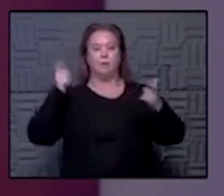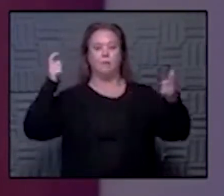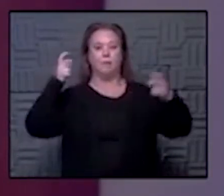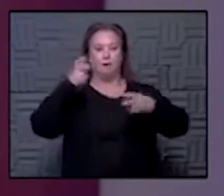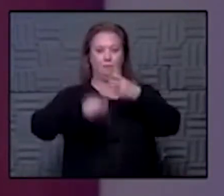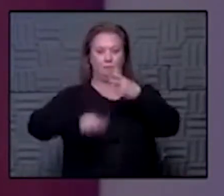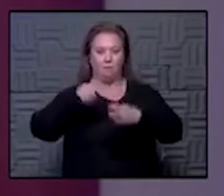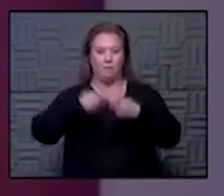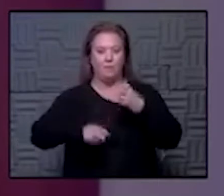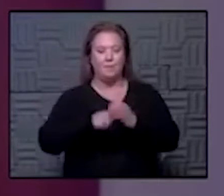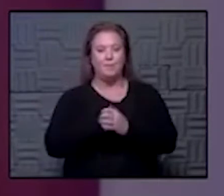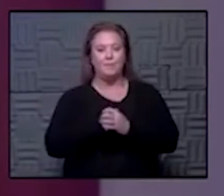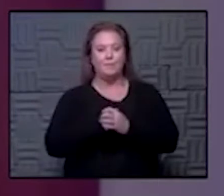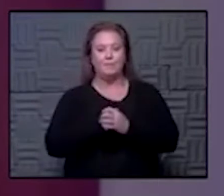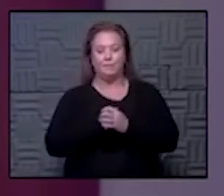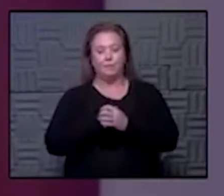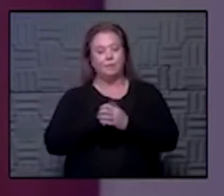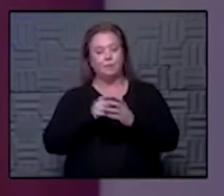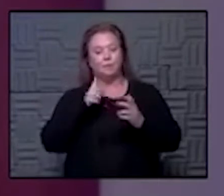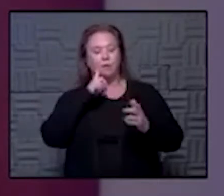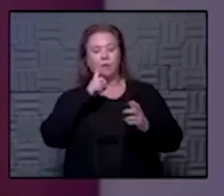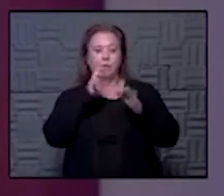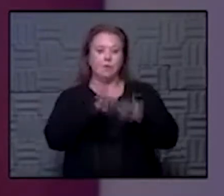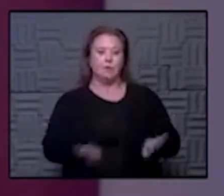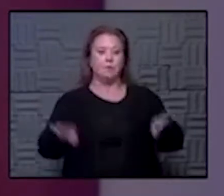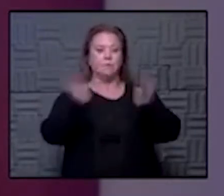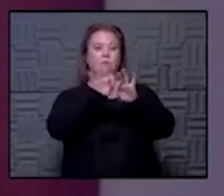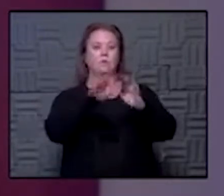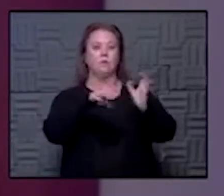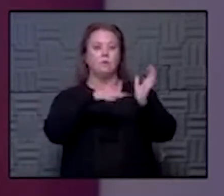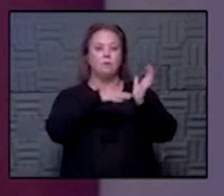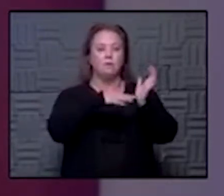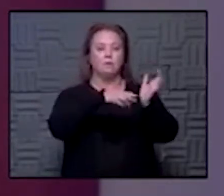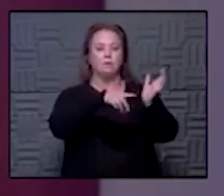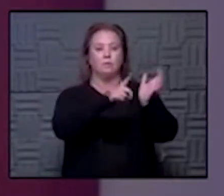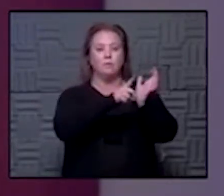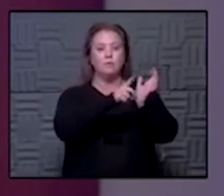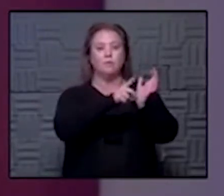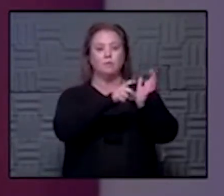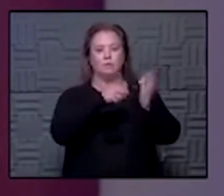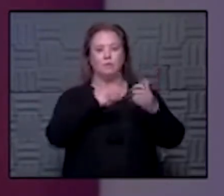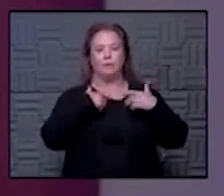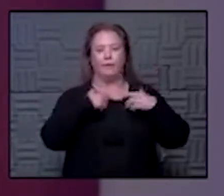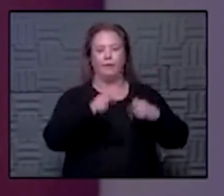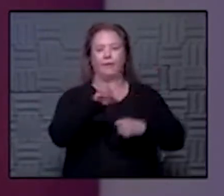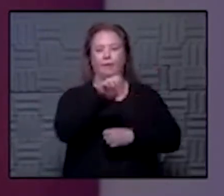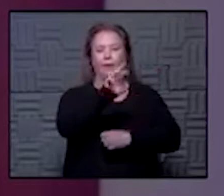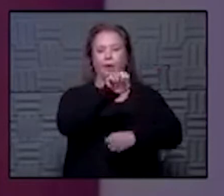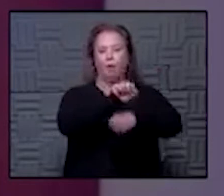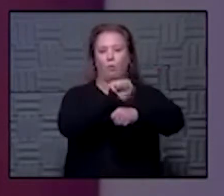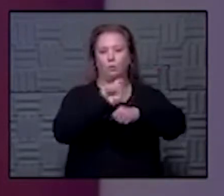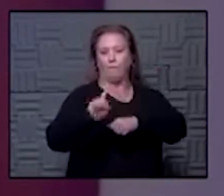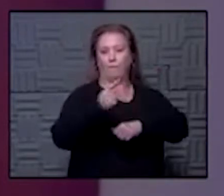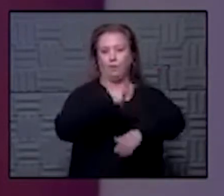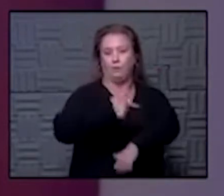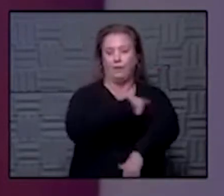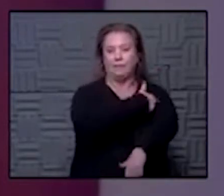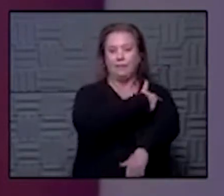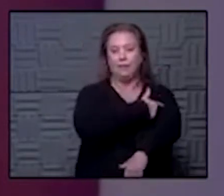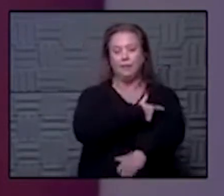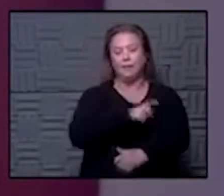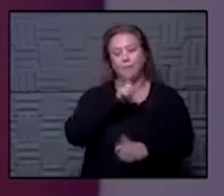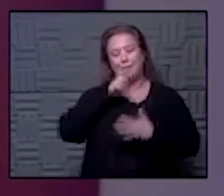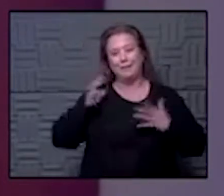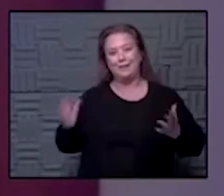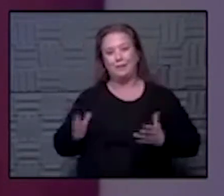the healthcare workers are in the first phase. And then, of course, the safety and efficacy, we'll have to bear out and see what the data is. It's very encouraging what Pfizer